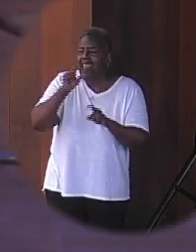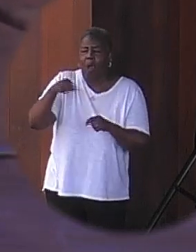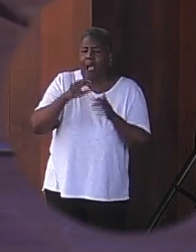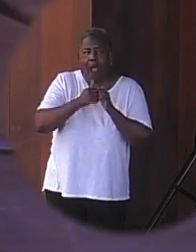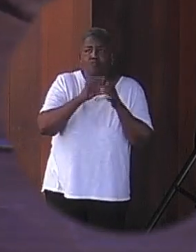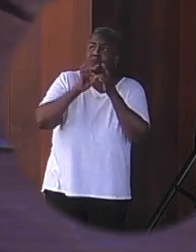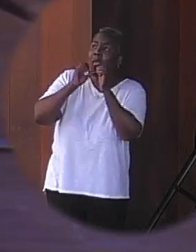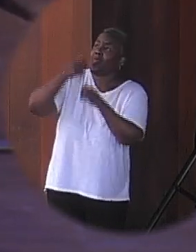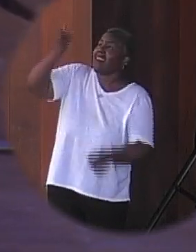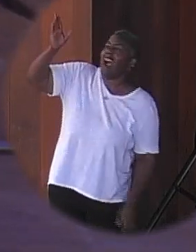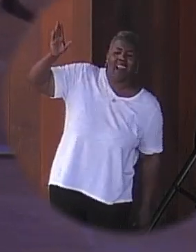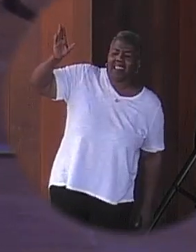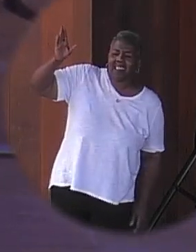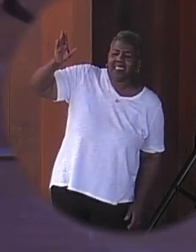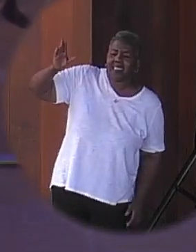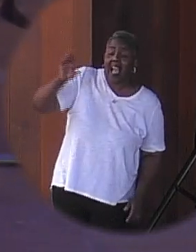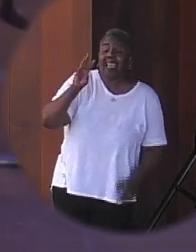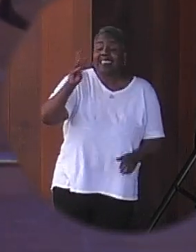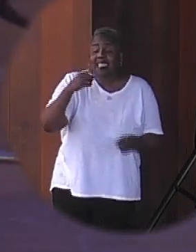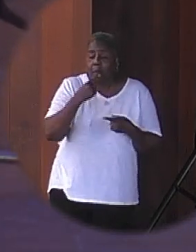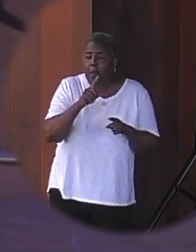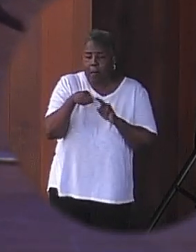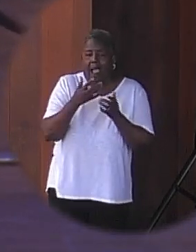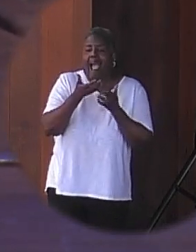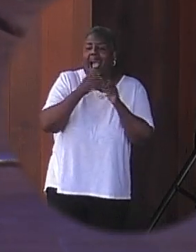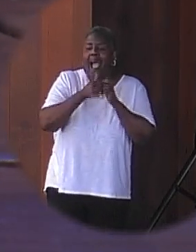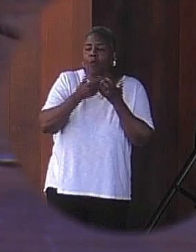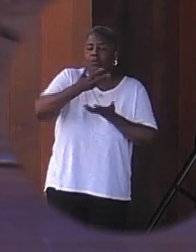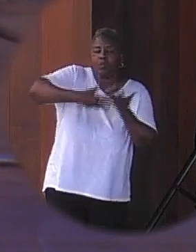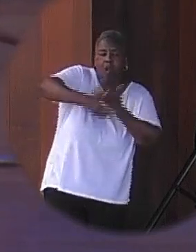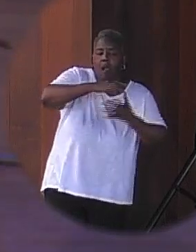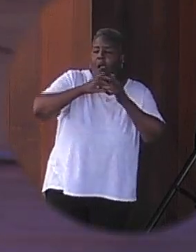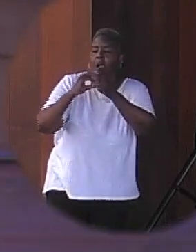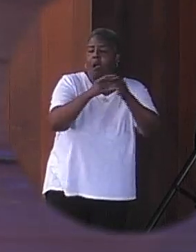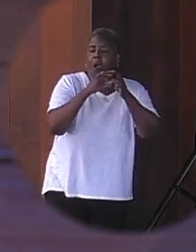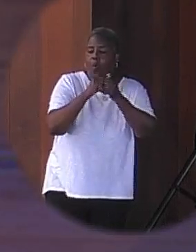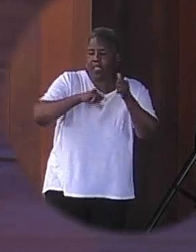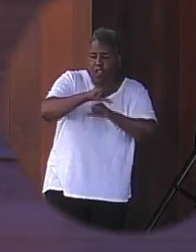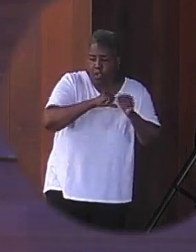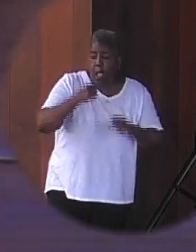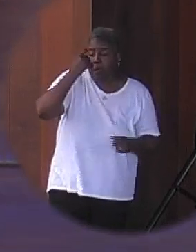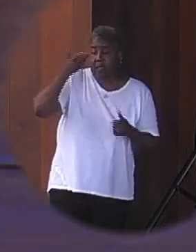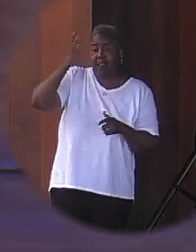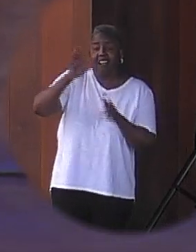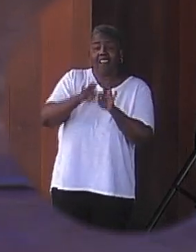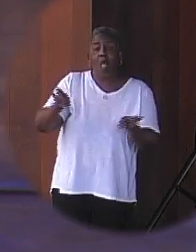relate to God. They're about how to relate to each other. Because God values